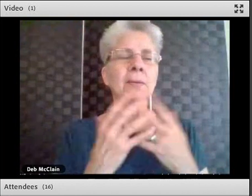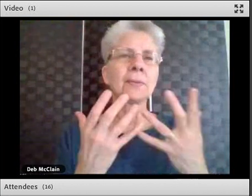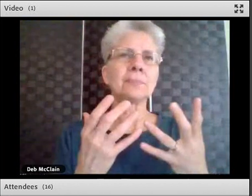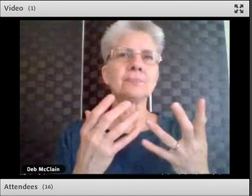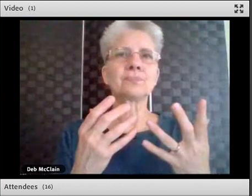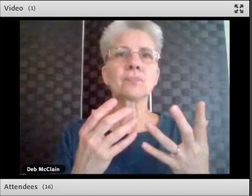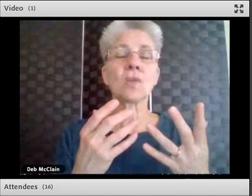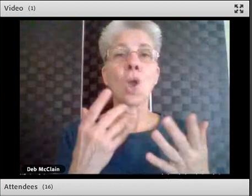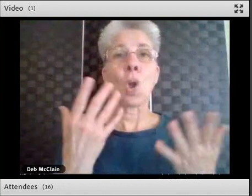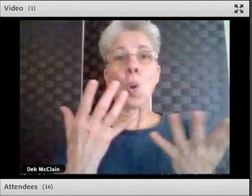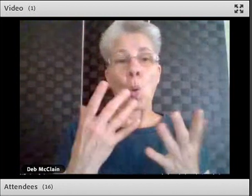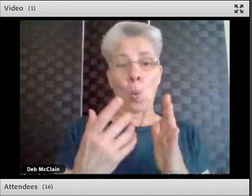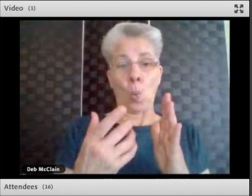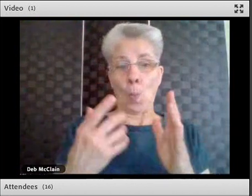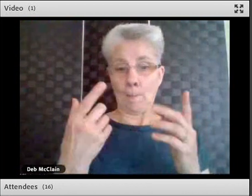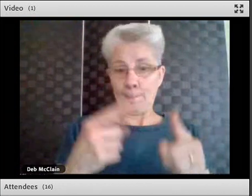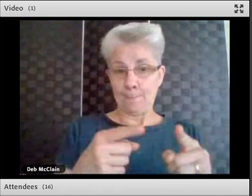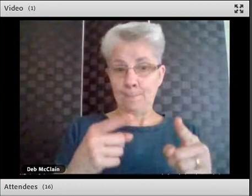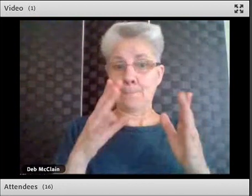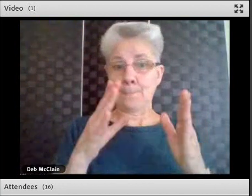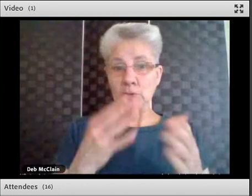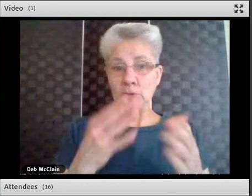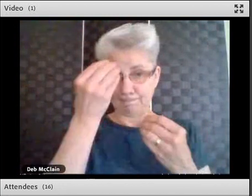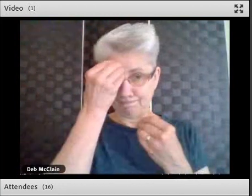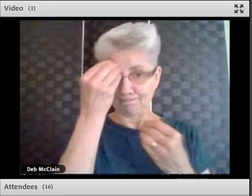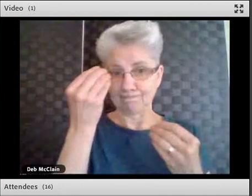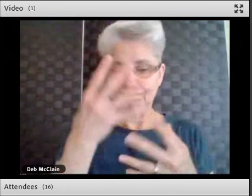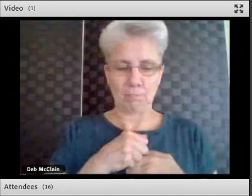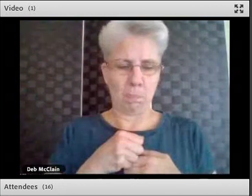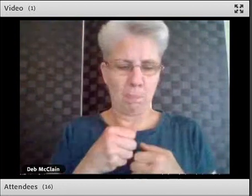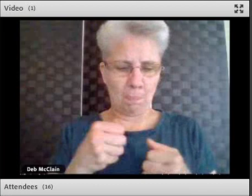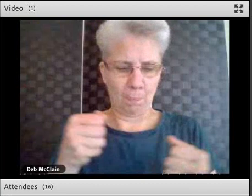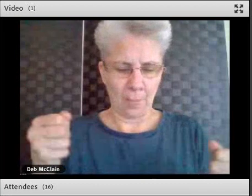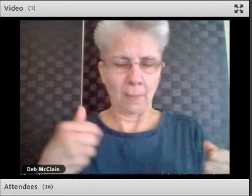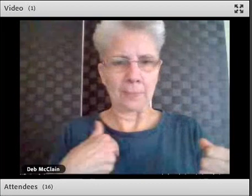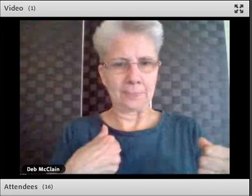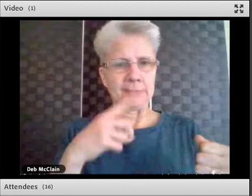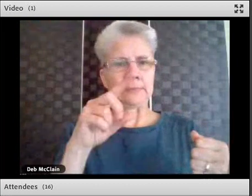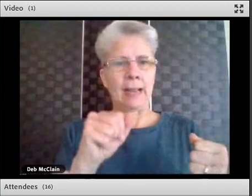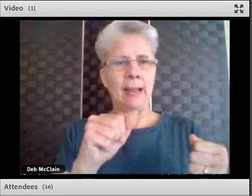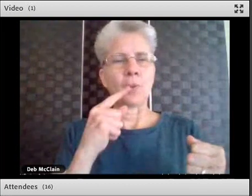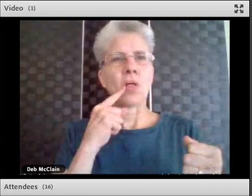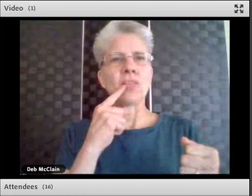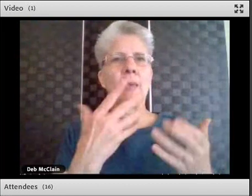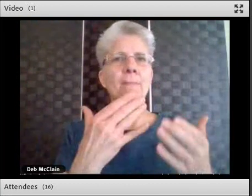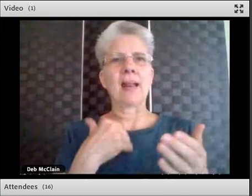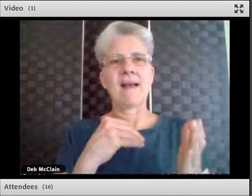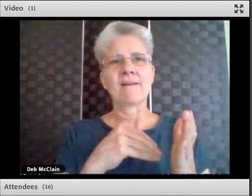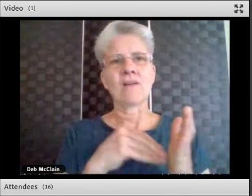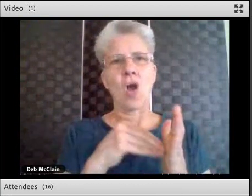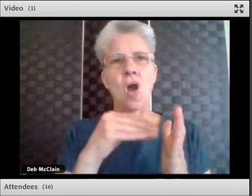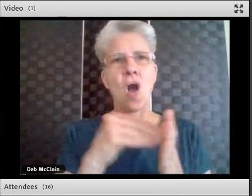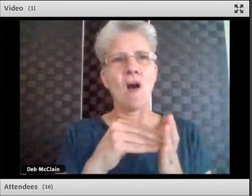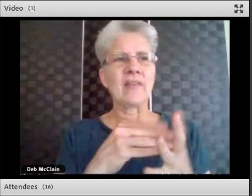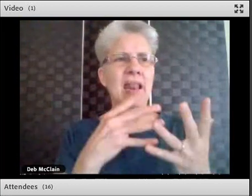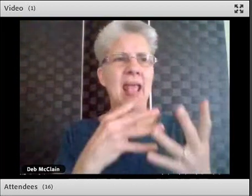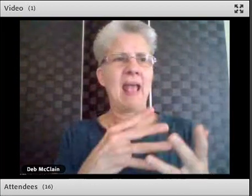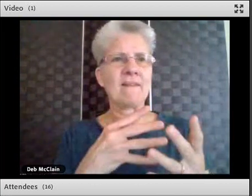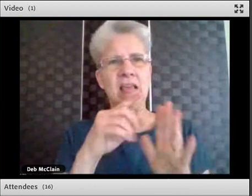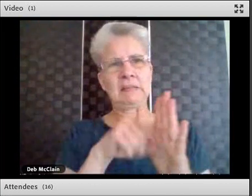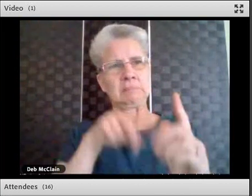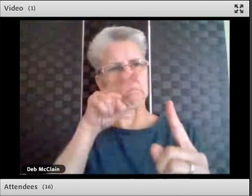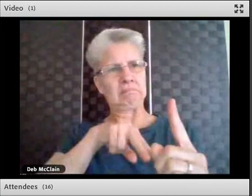Once someone reveals the presence of an invisible disability, one can often face heavy bias from professionals in the medical or